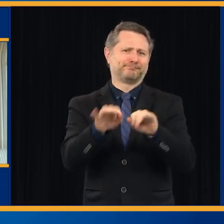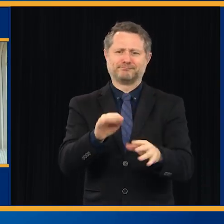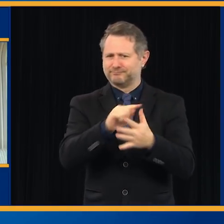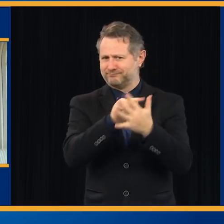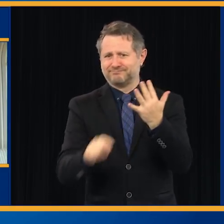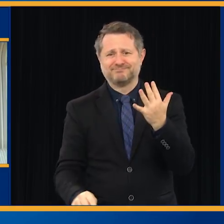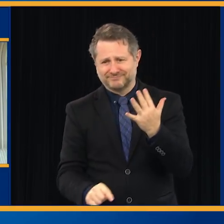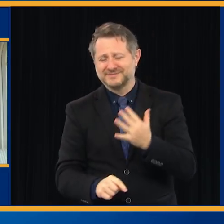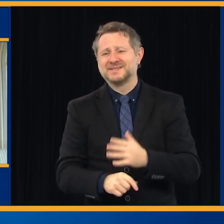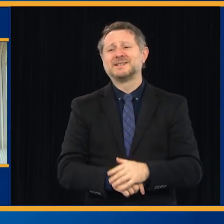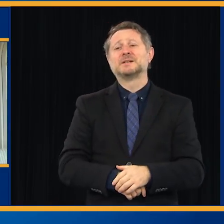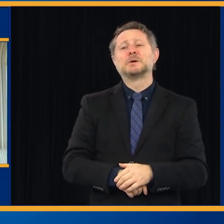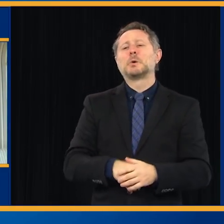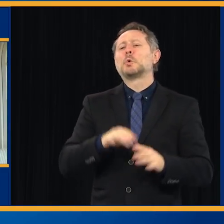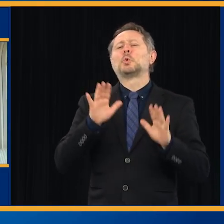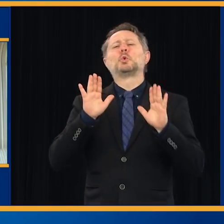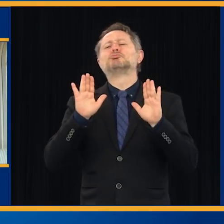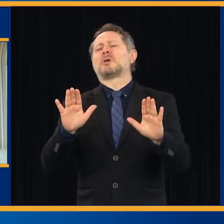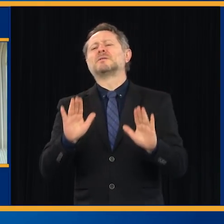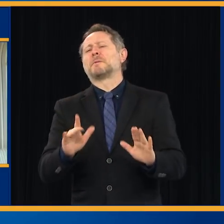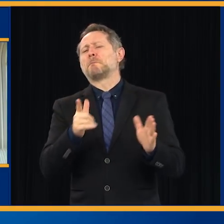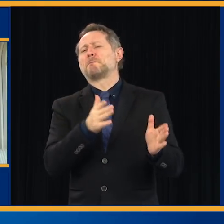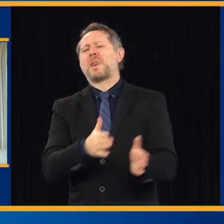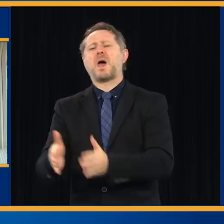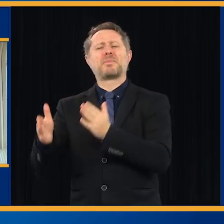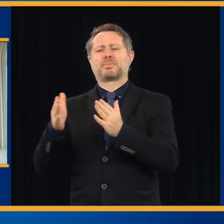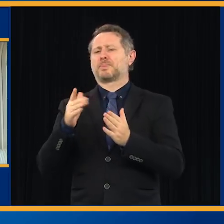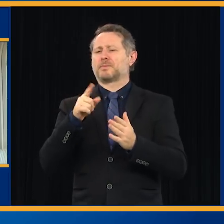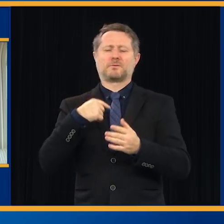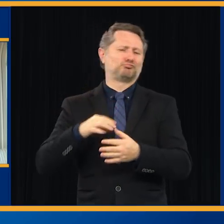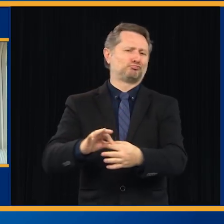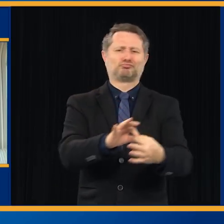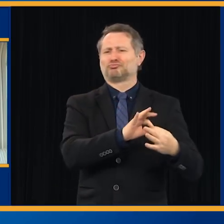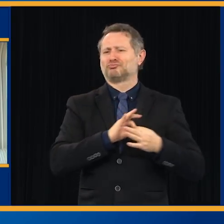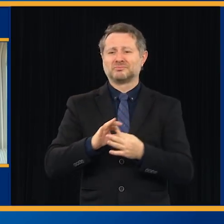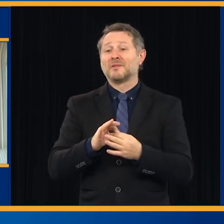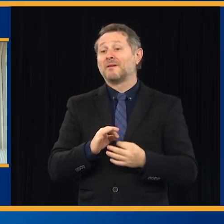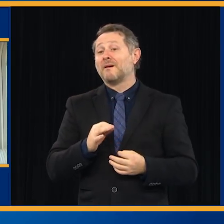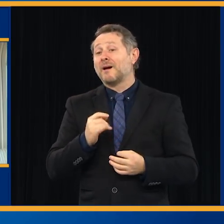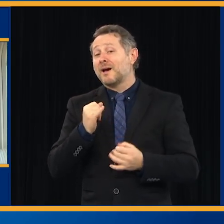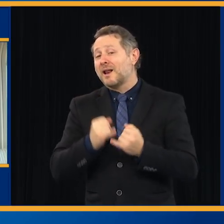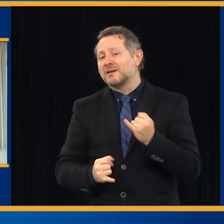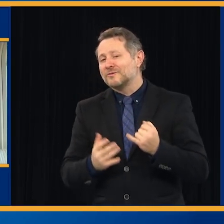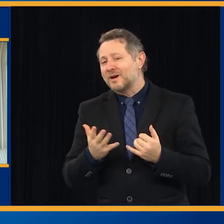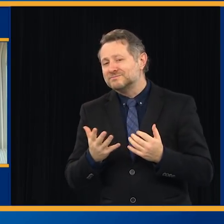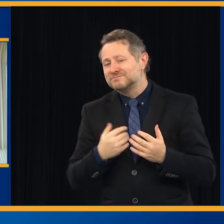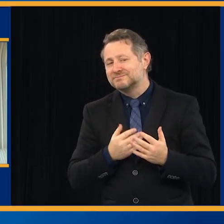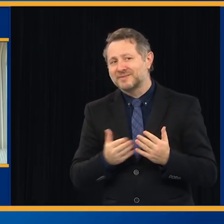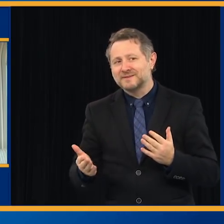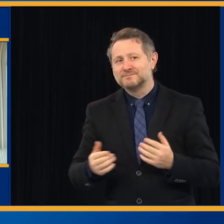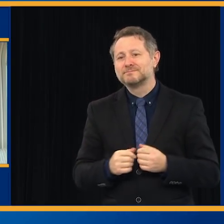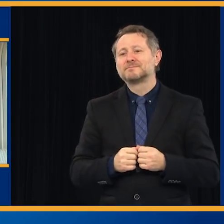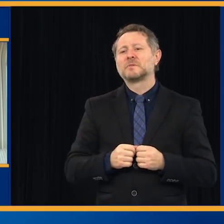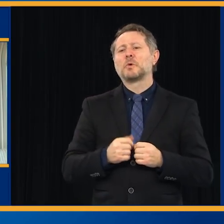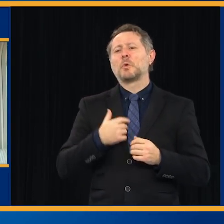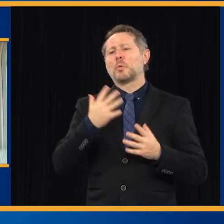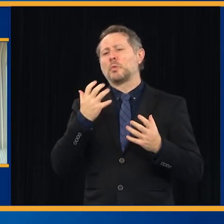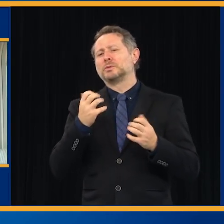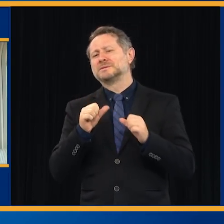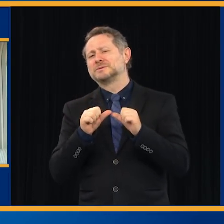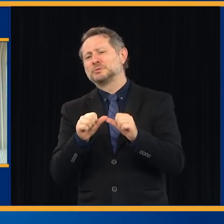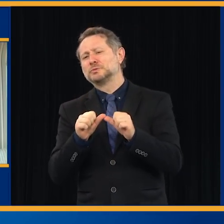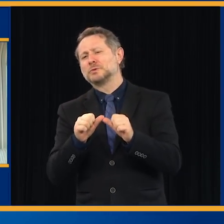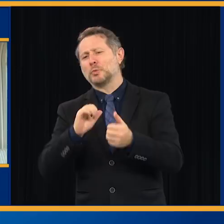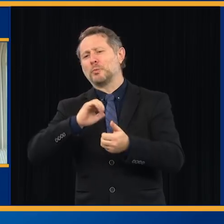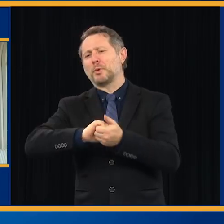brilliant extension of our ongoing cooperation. And then lastly, none of this is in lieu of the partnership with the federal government.